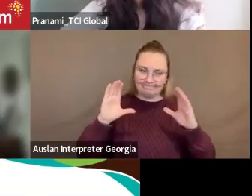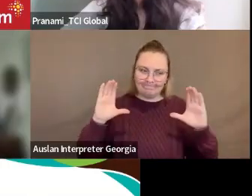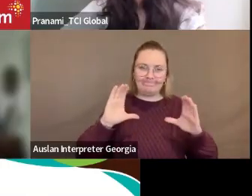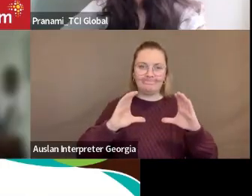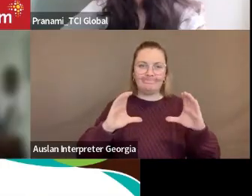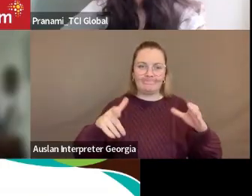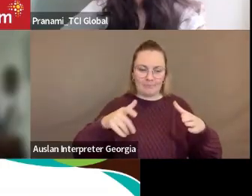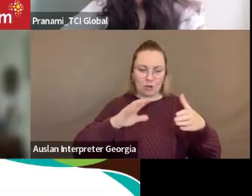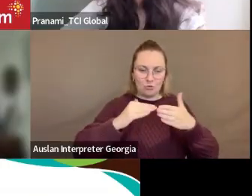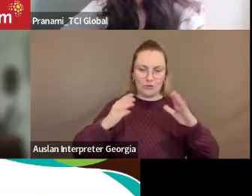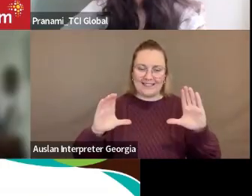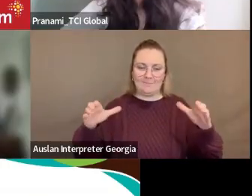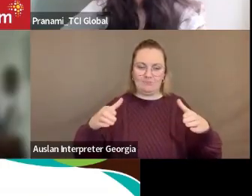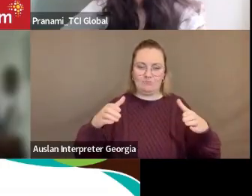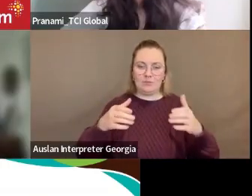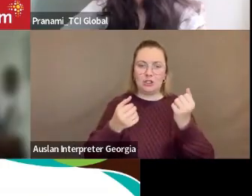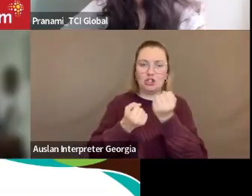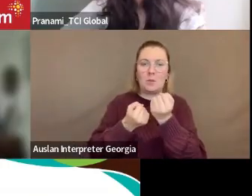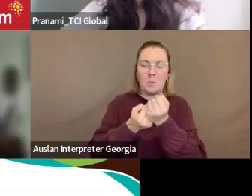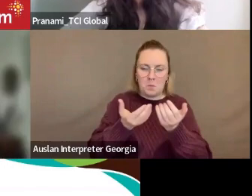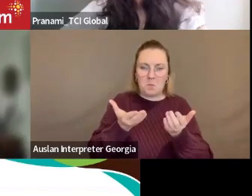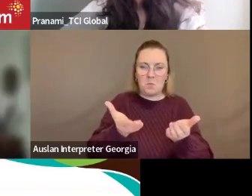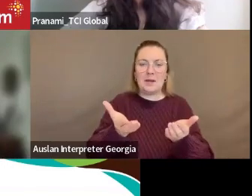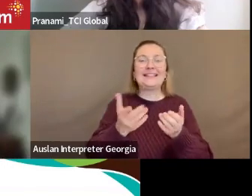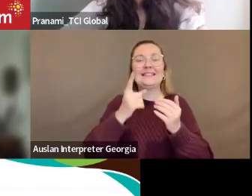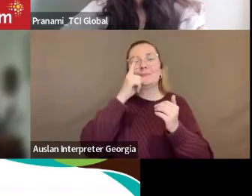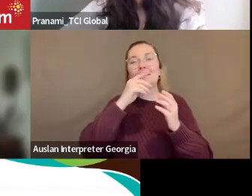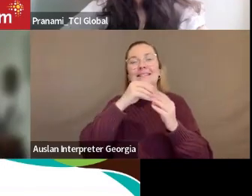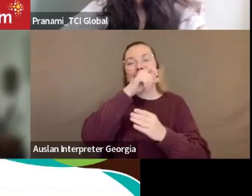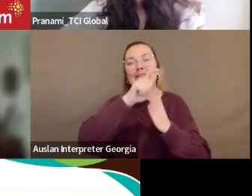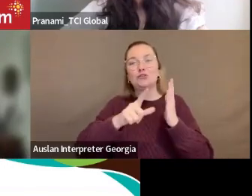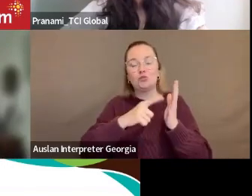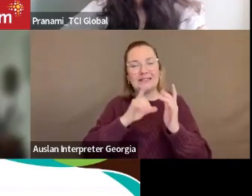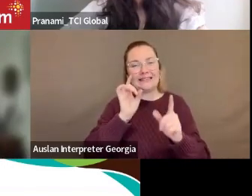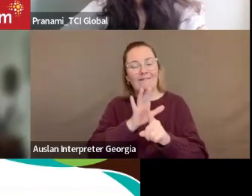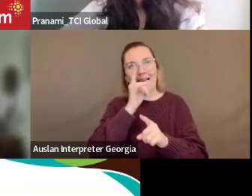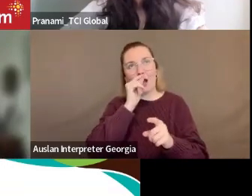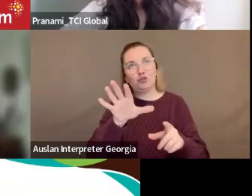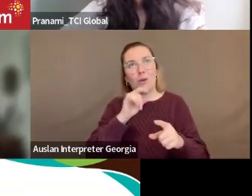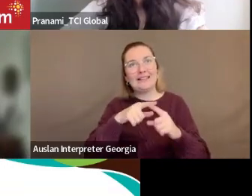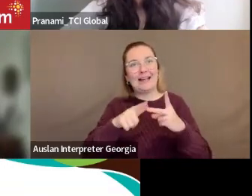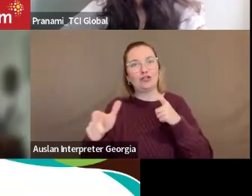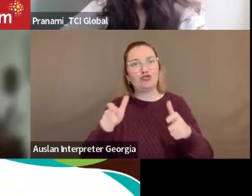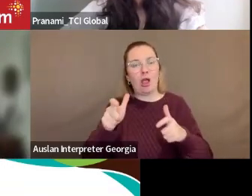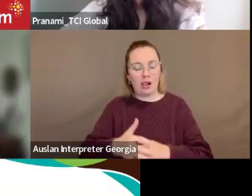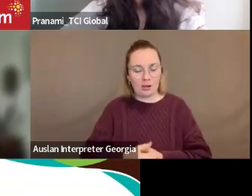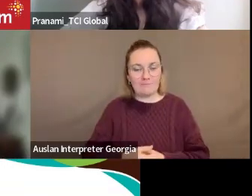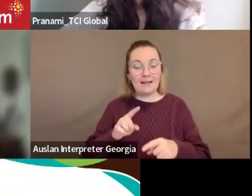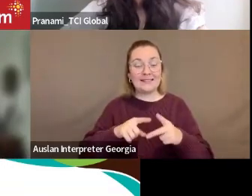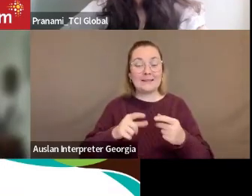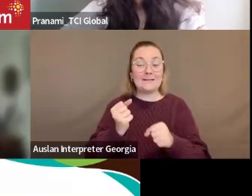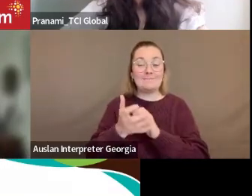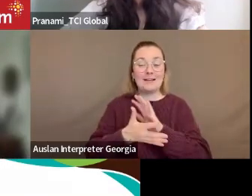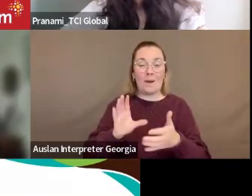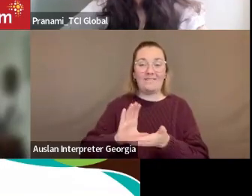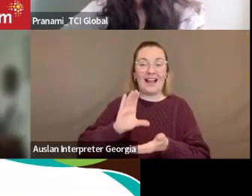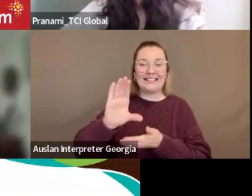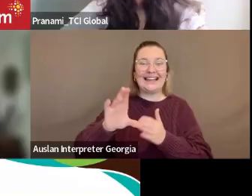accessible community-based services that enable people with disabilities to exercise choice and control. It also means funding